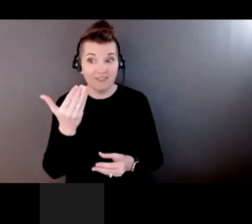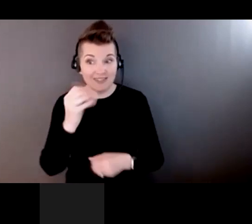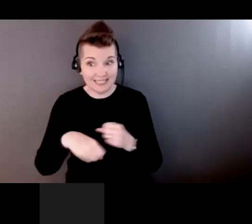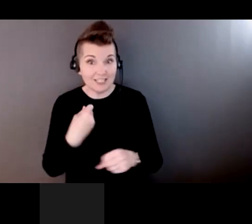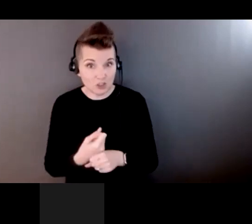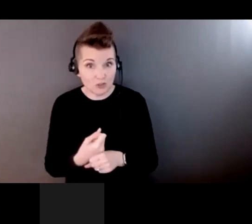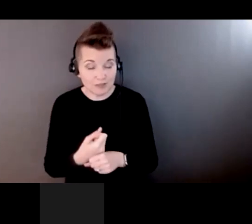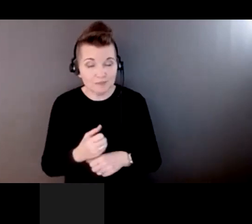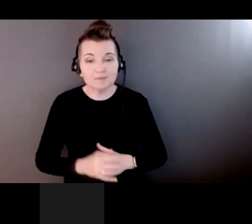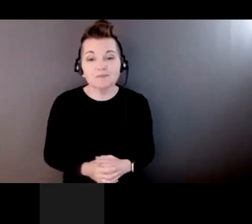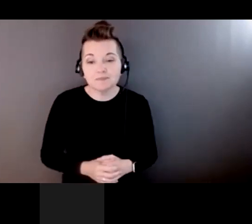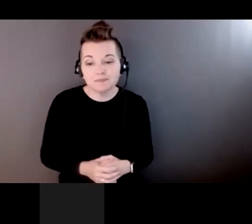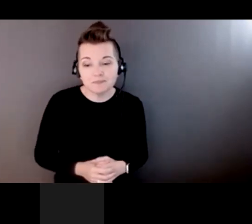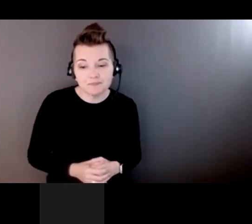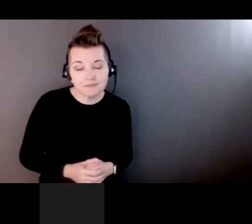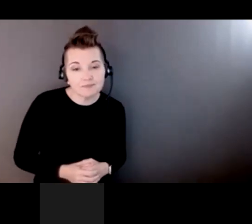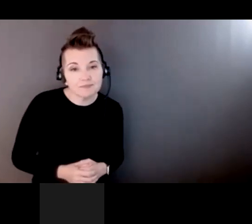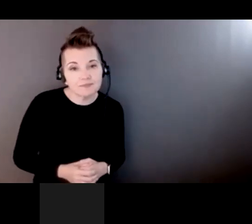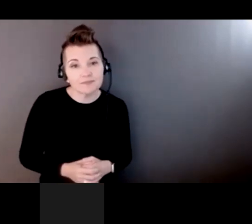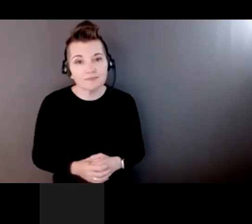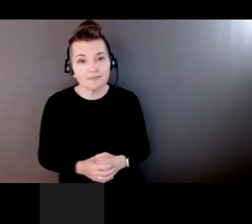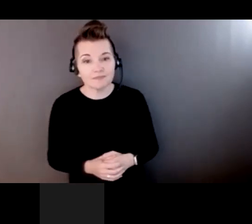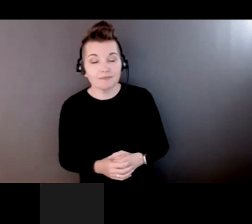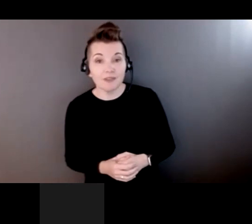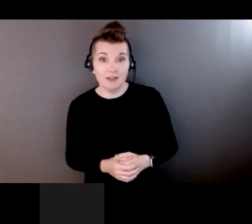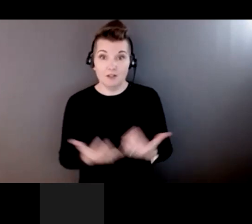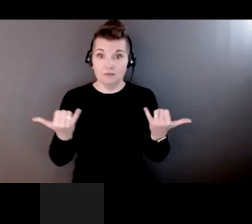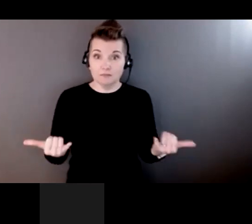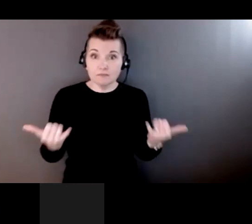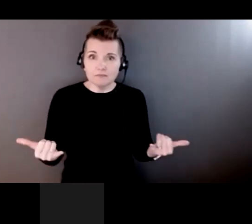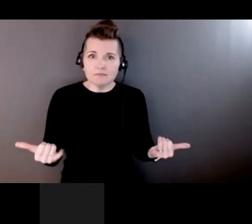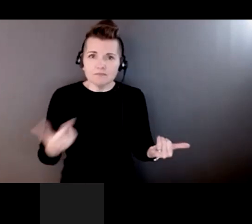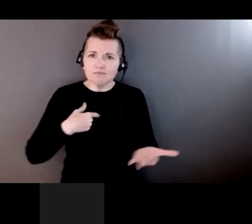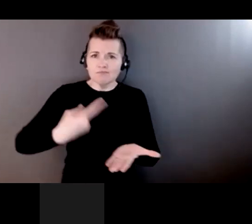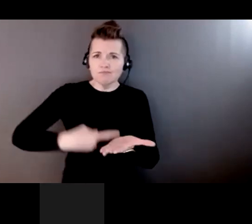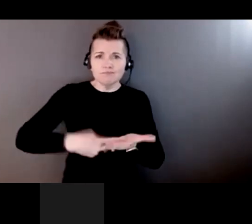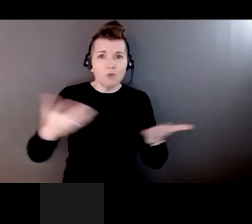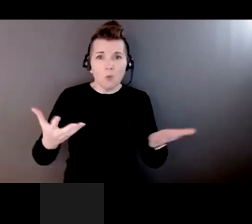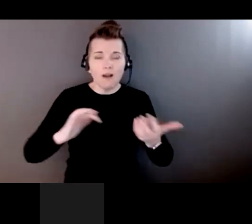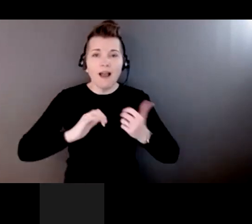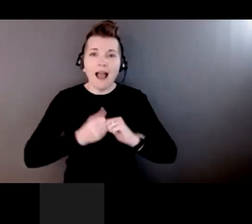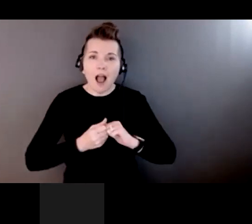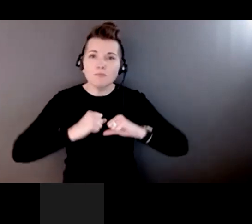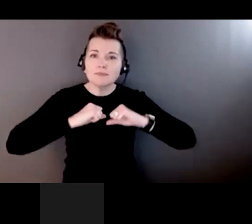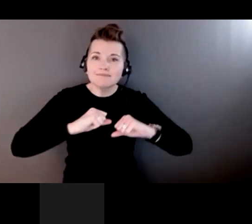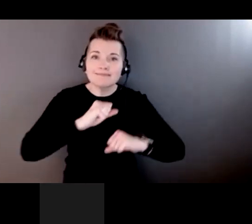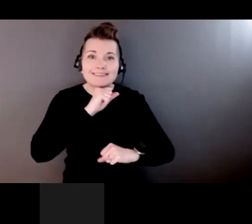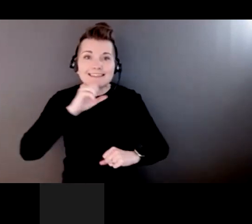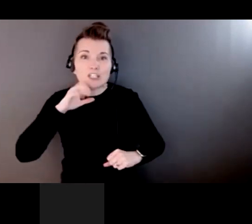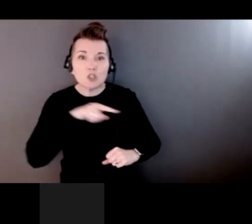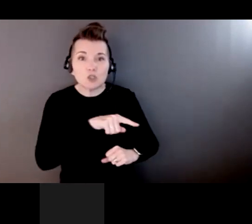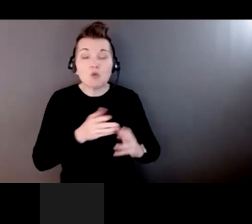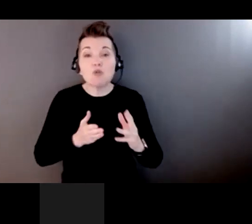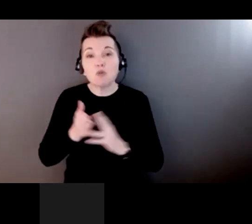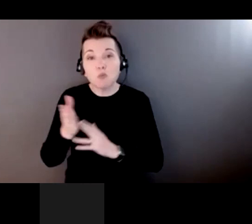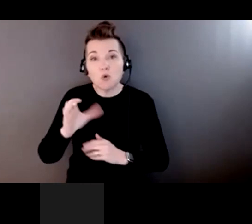was offered the opportunity to take the time to talk to you about how we can protect our seniors using the criminal justice system. I've got a